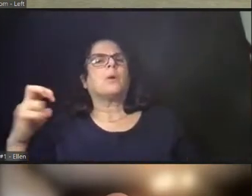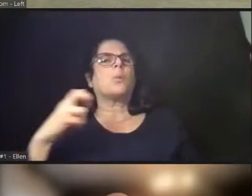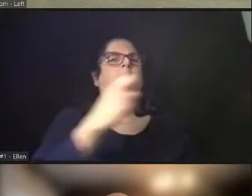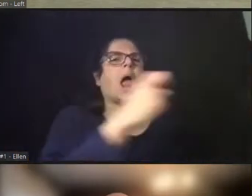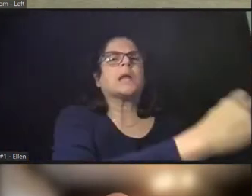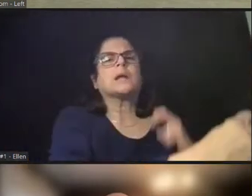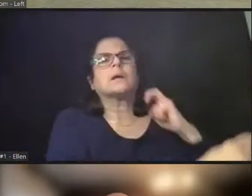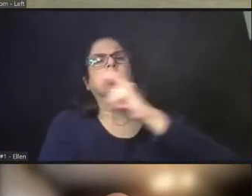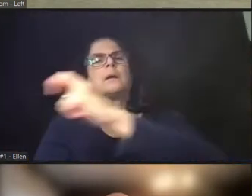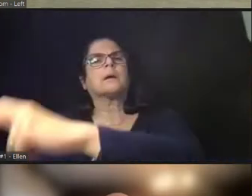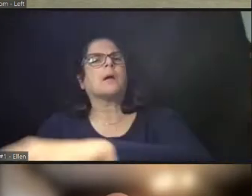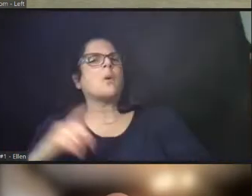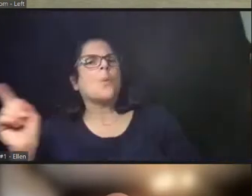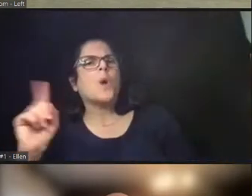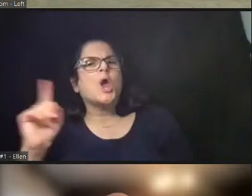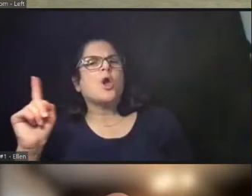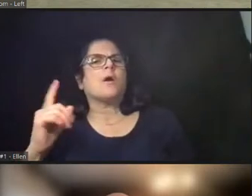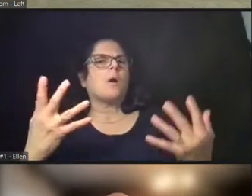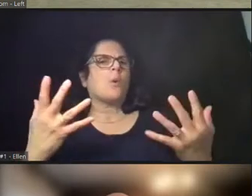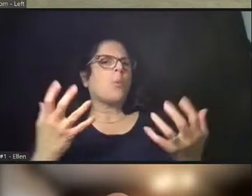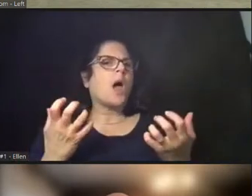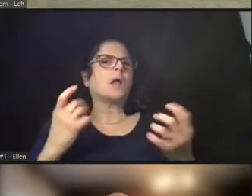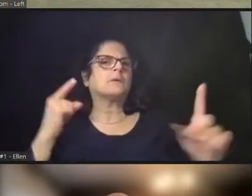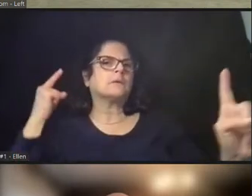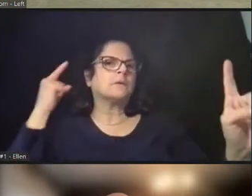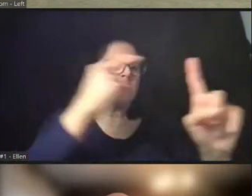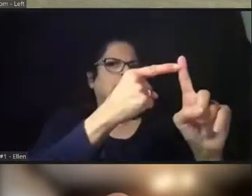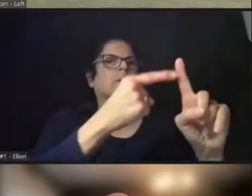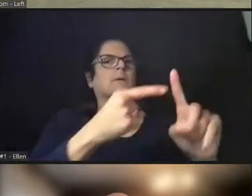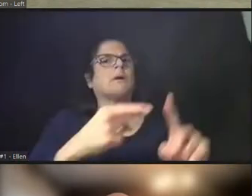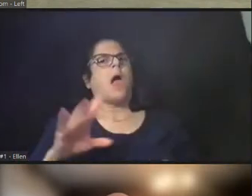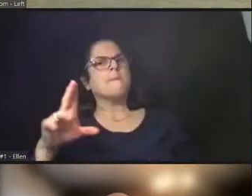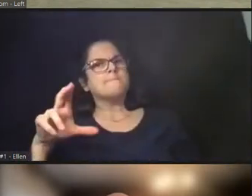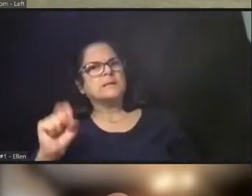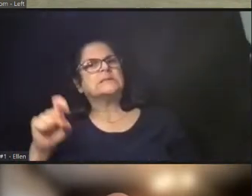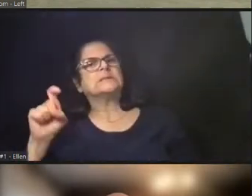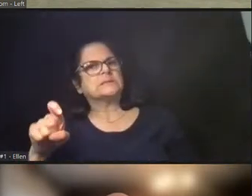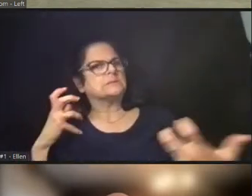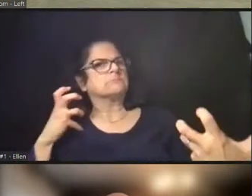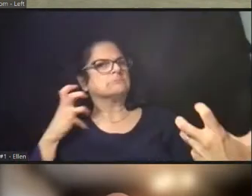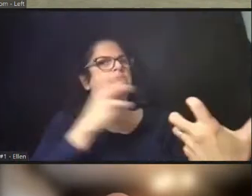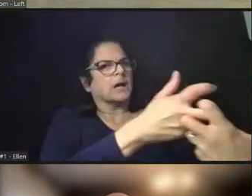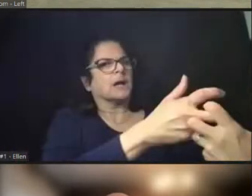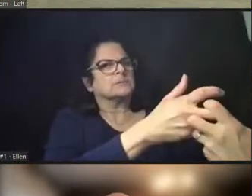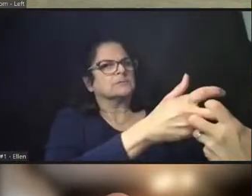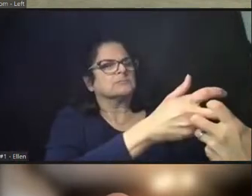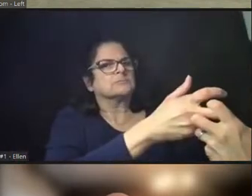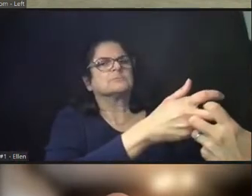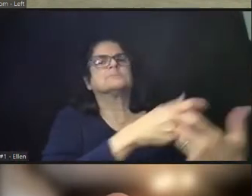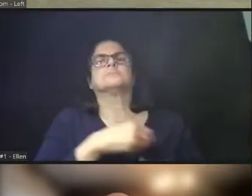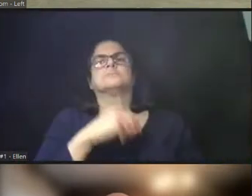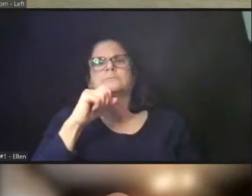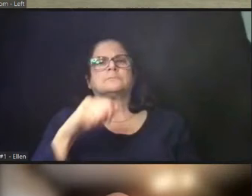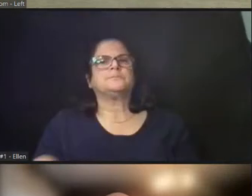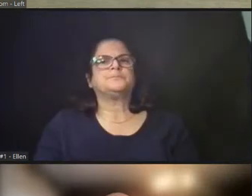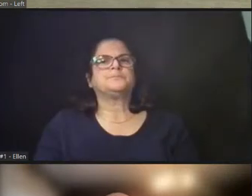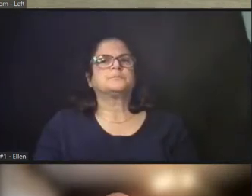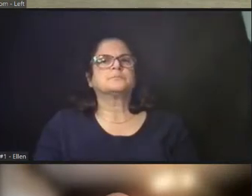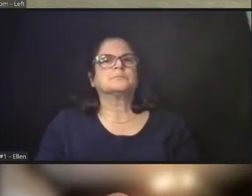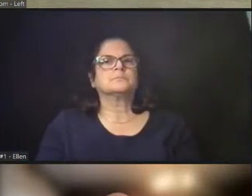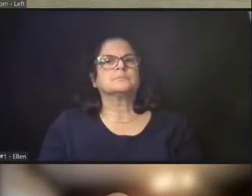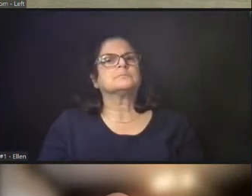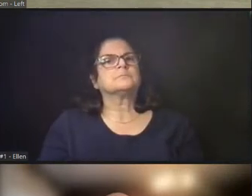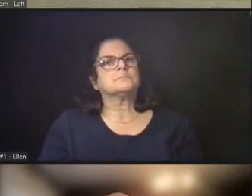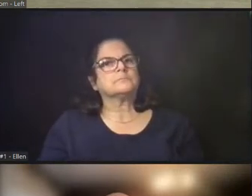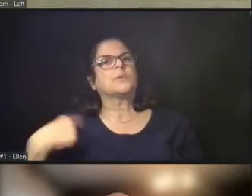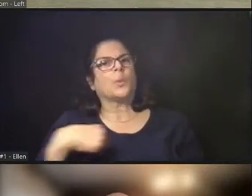they want to go, and how does our bus service align with that to determine if there are things we should be doing with the way in which we provide our service that